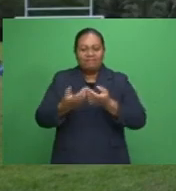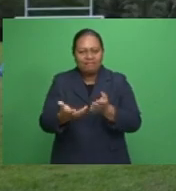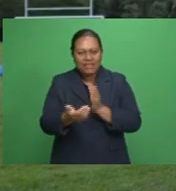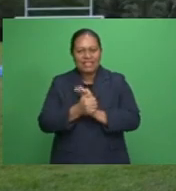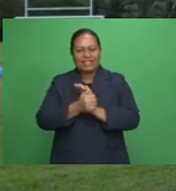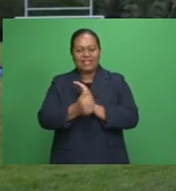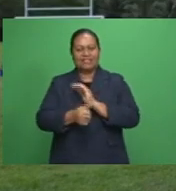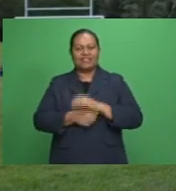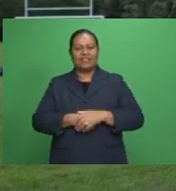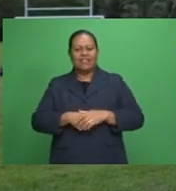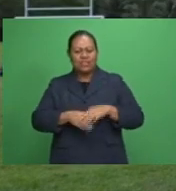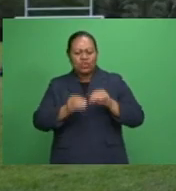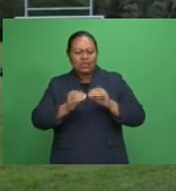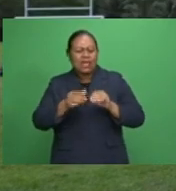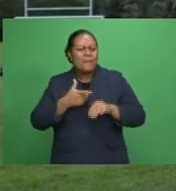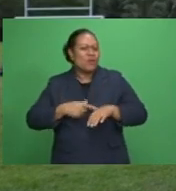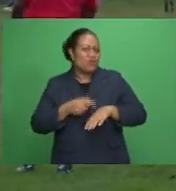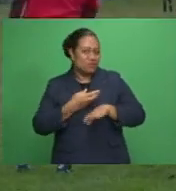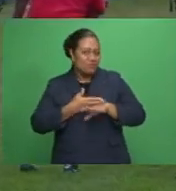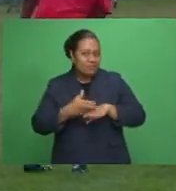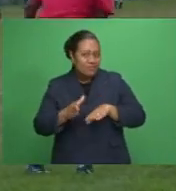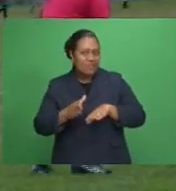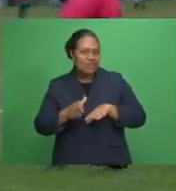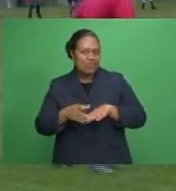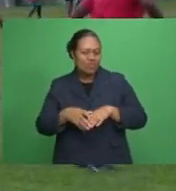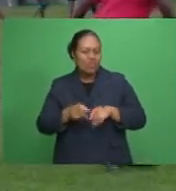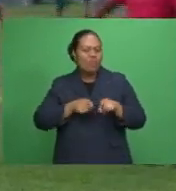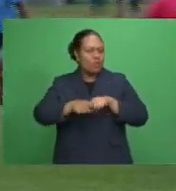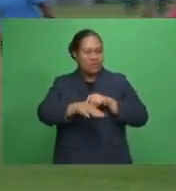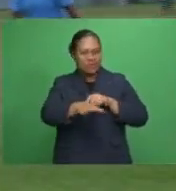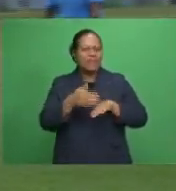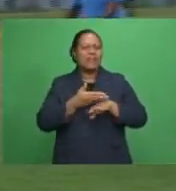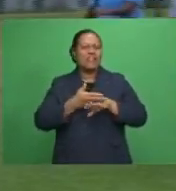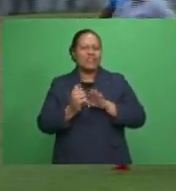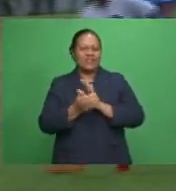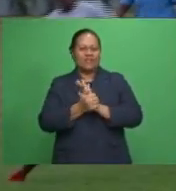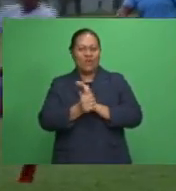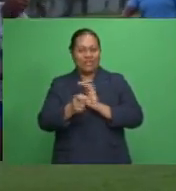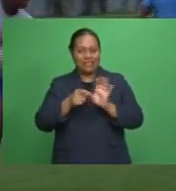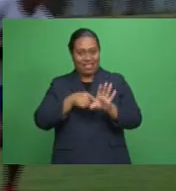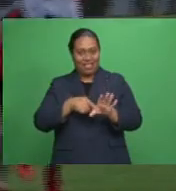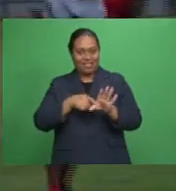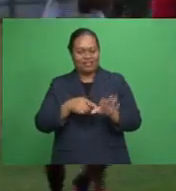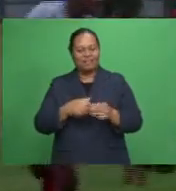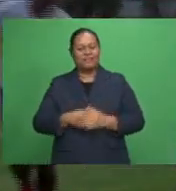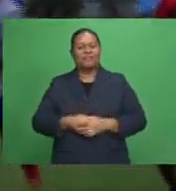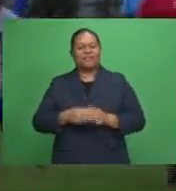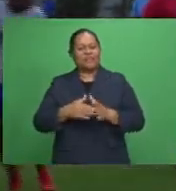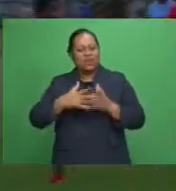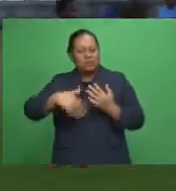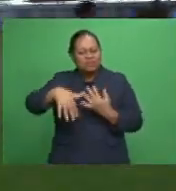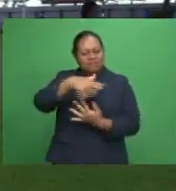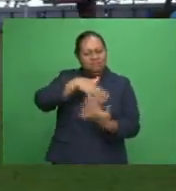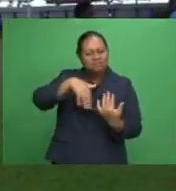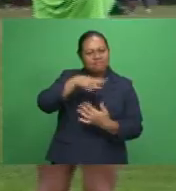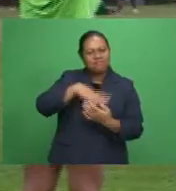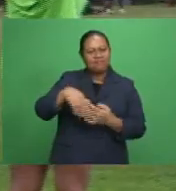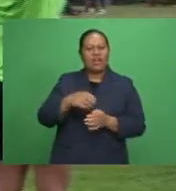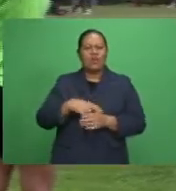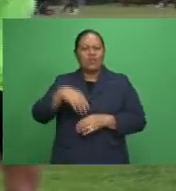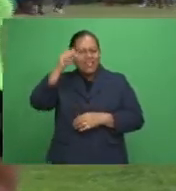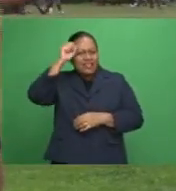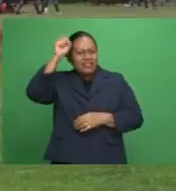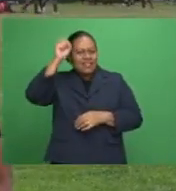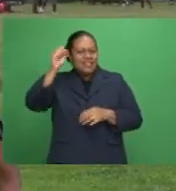Most of them are just new to the sport, and for them to be around senior players and to be